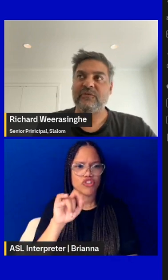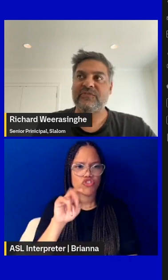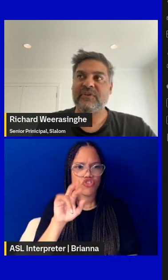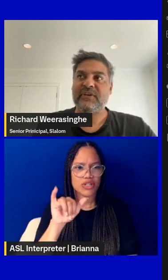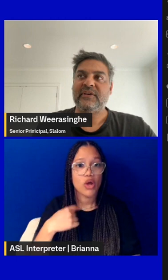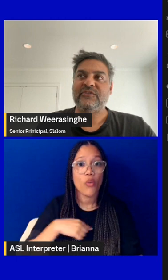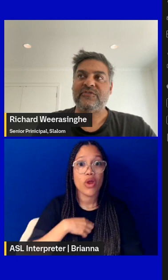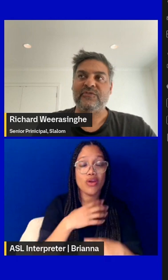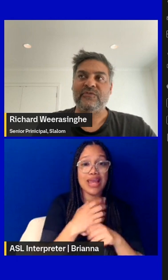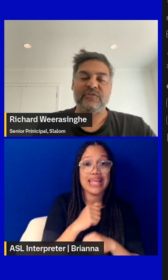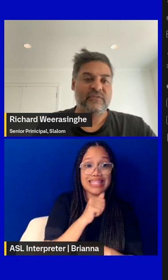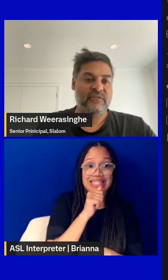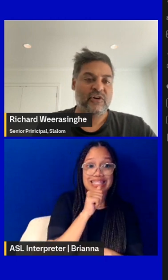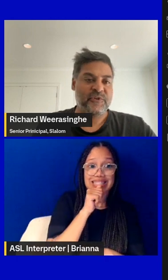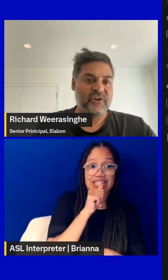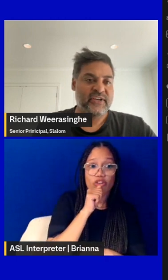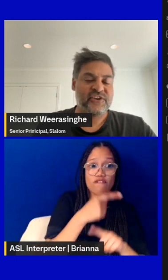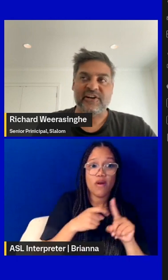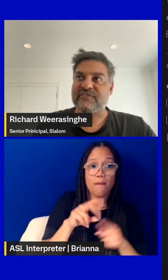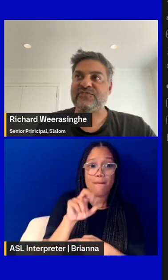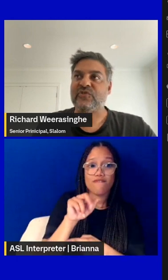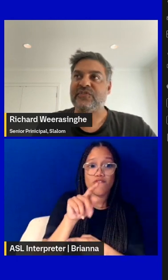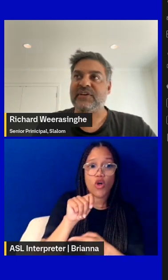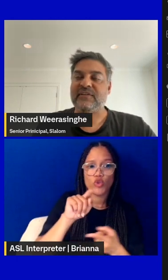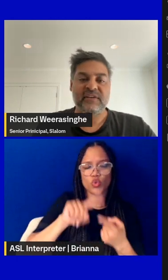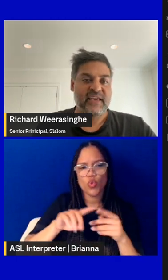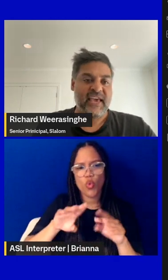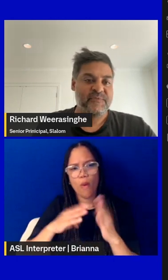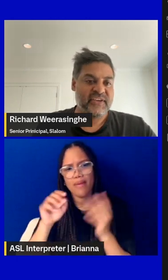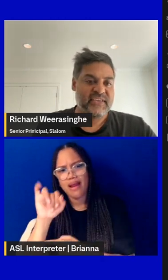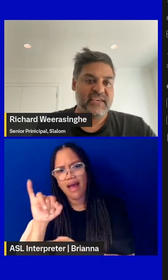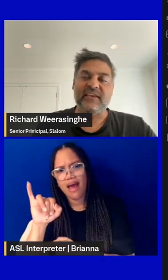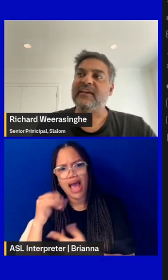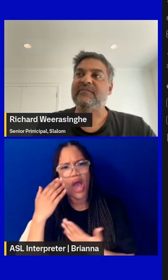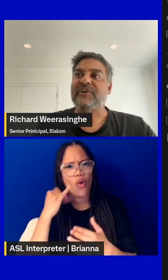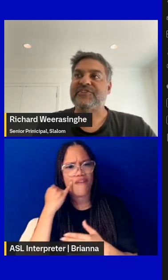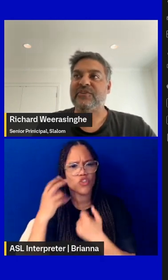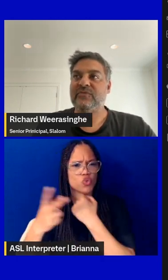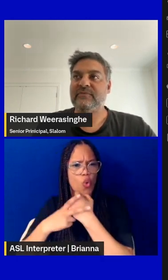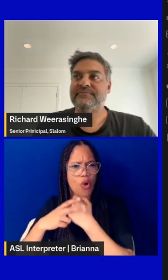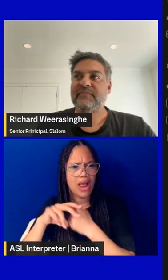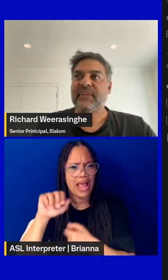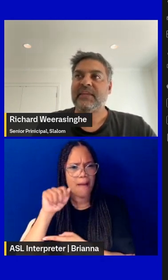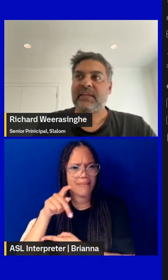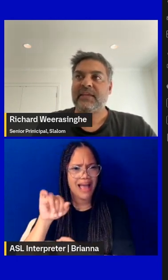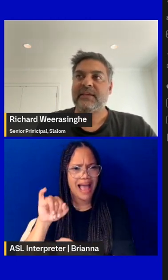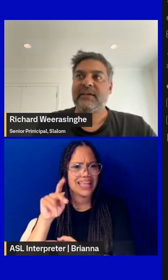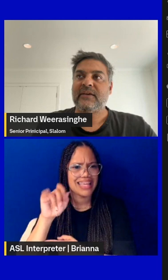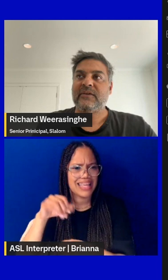from Vault to OpenAI, so I don't have to store the API key in my Terraform.